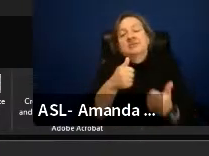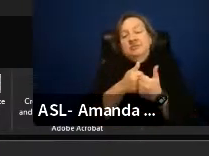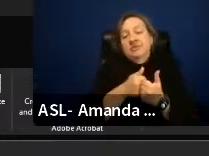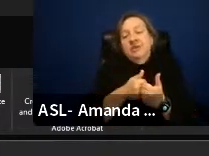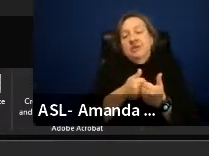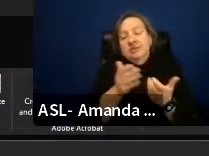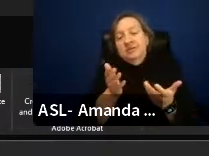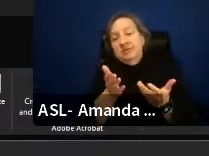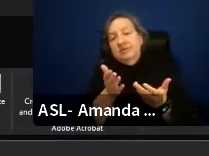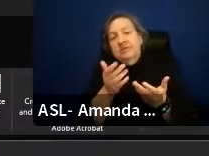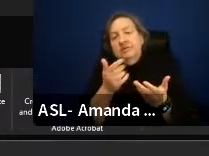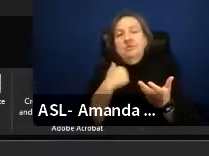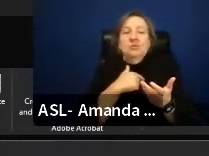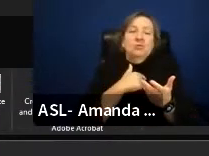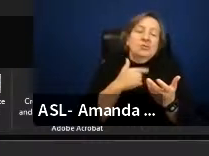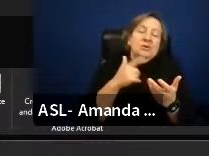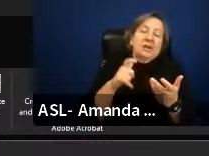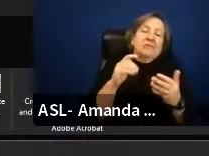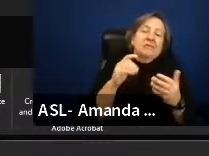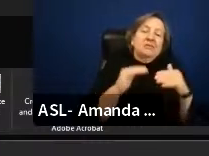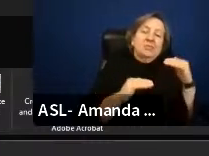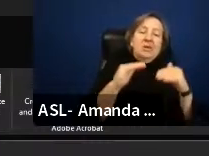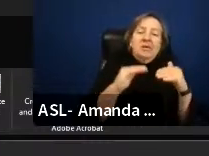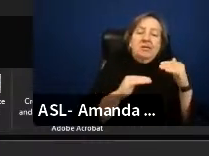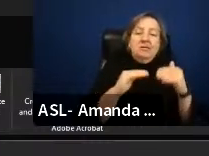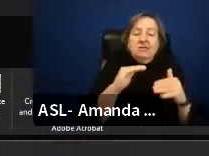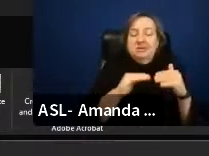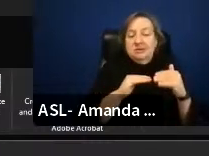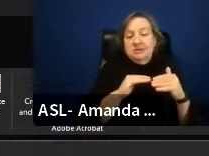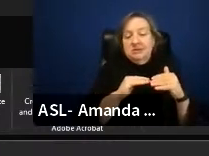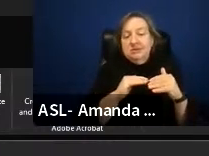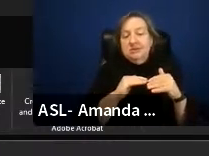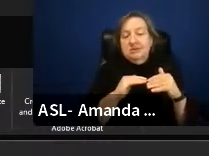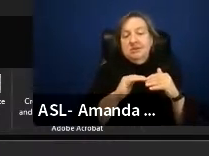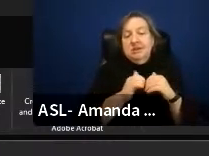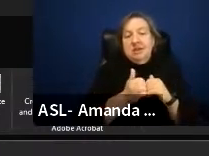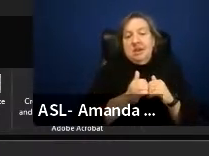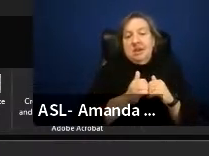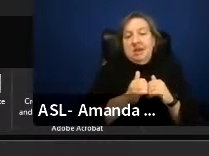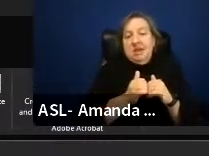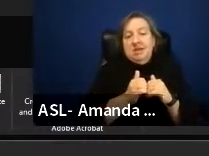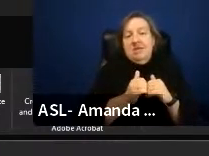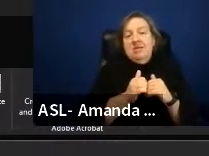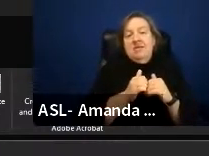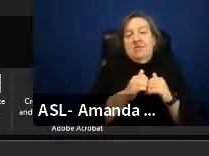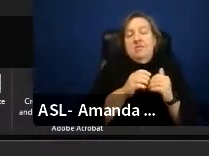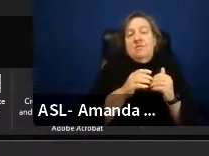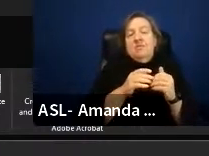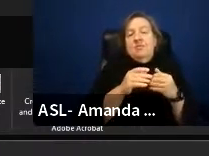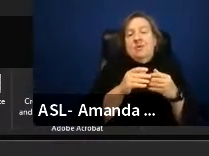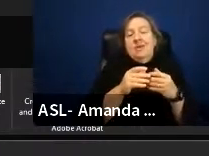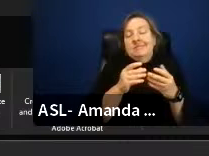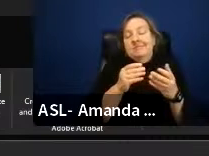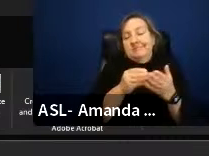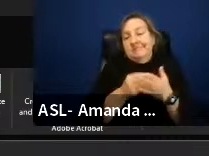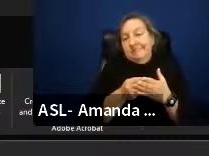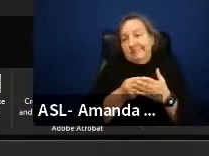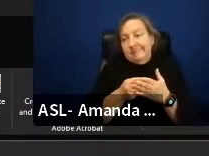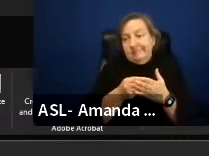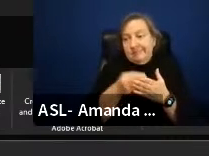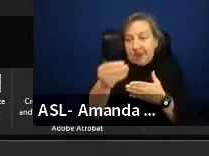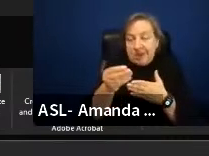challenge that we have with balancing the way that procurement engagement